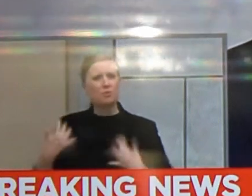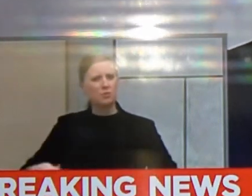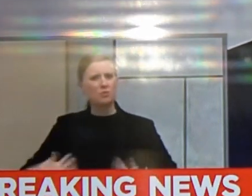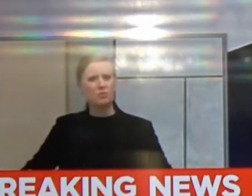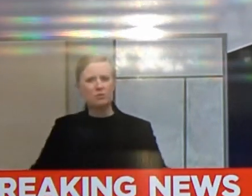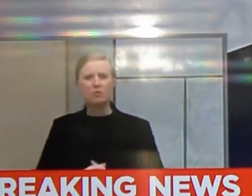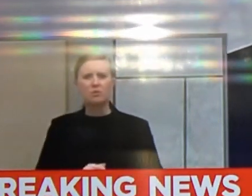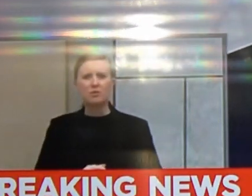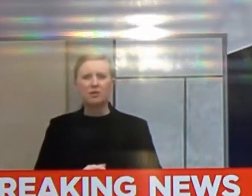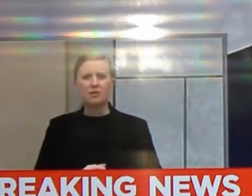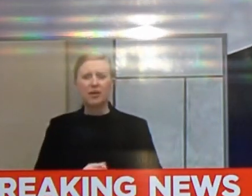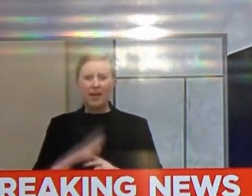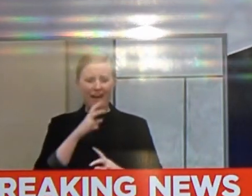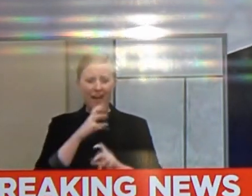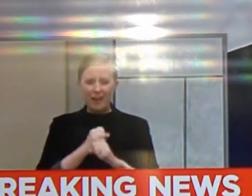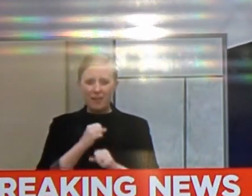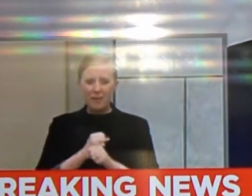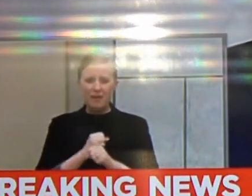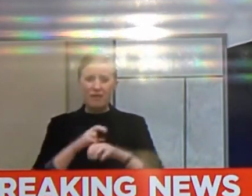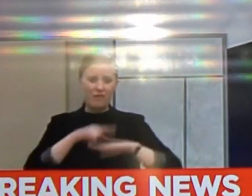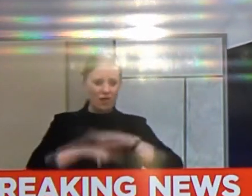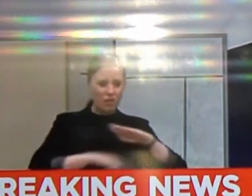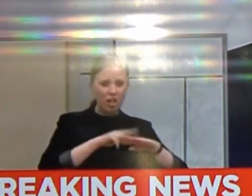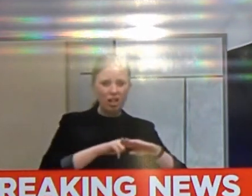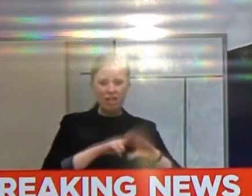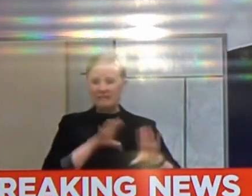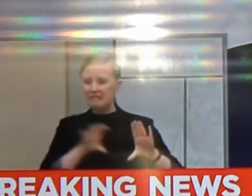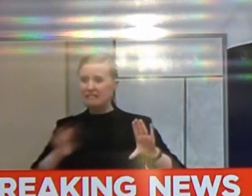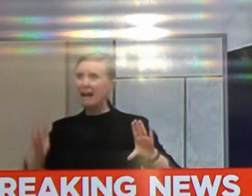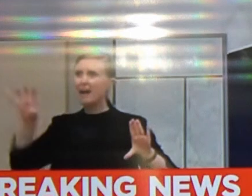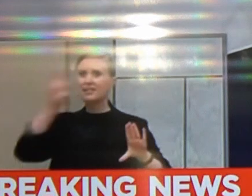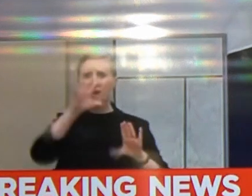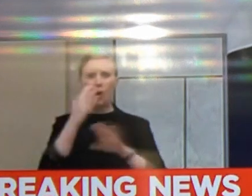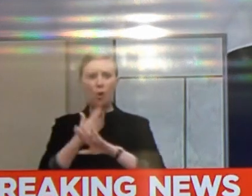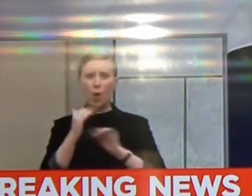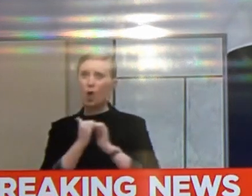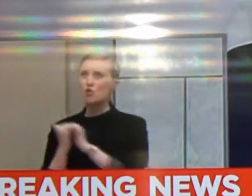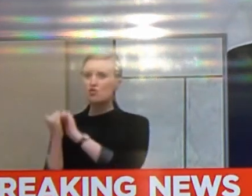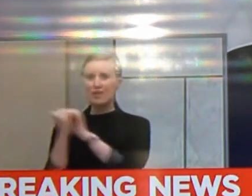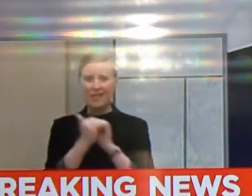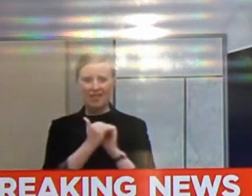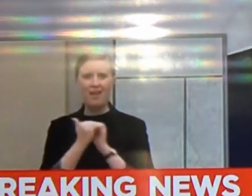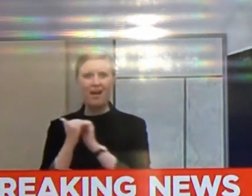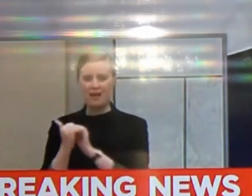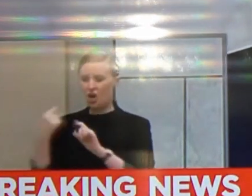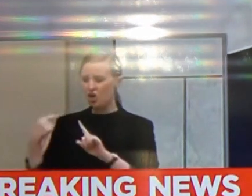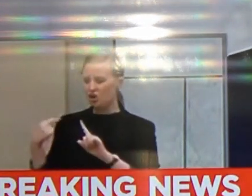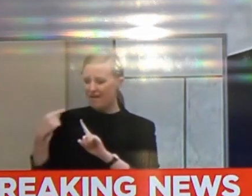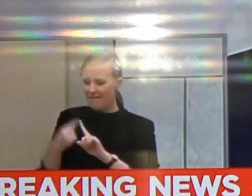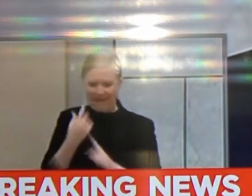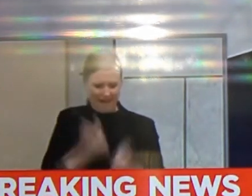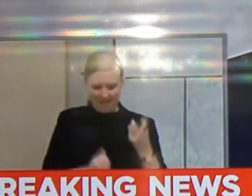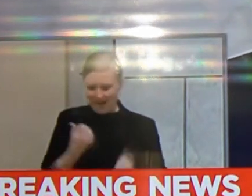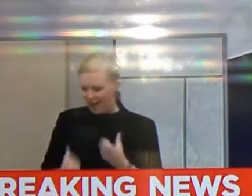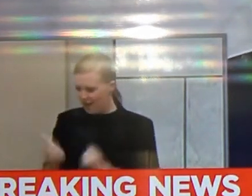put in place as the National Cabinet has come together, has been to get us to this first stage of establishment, to get the baseline of the protections